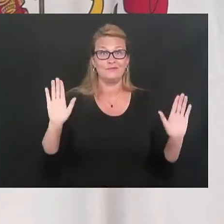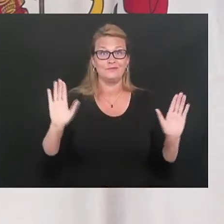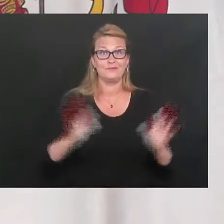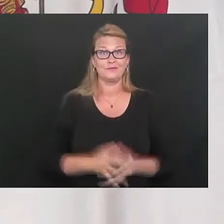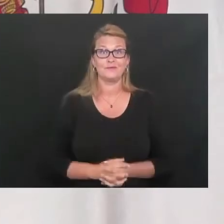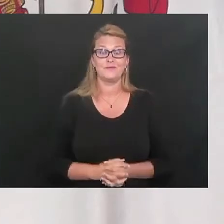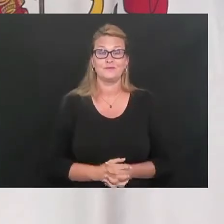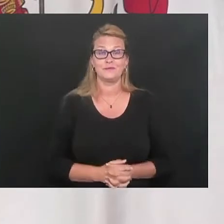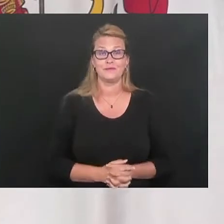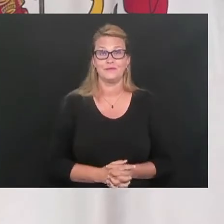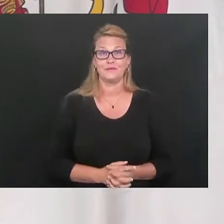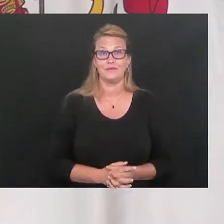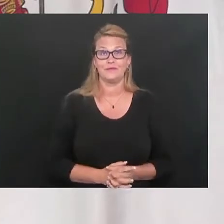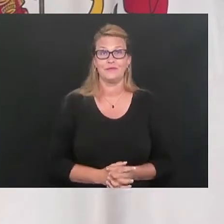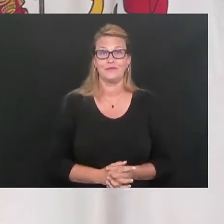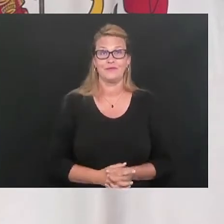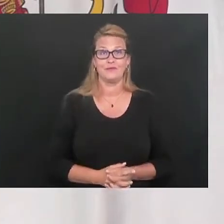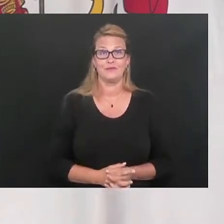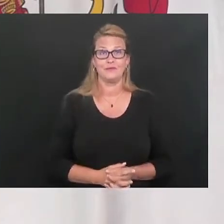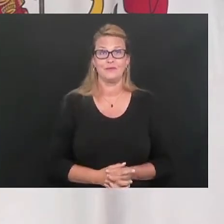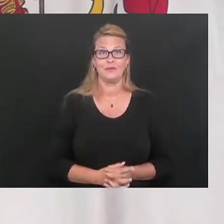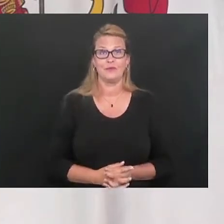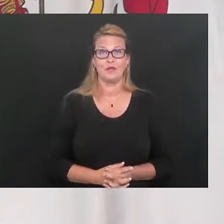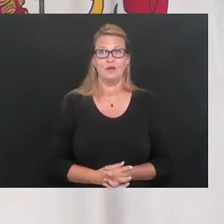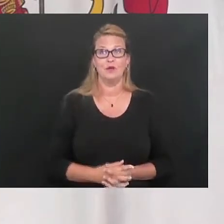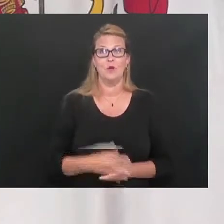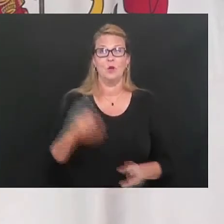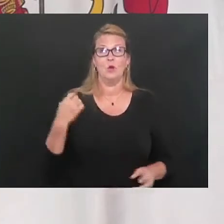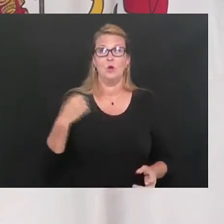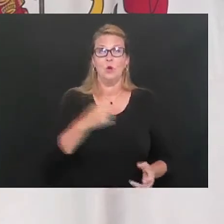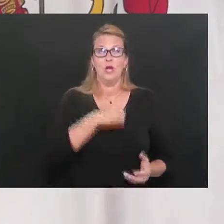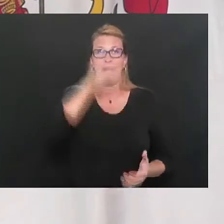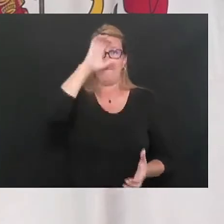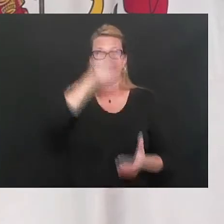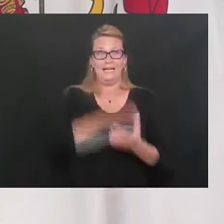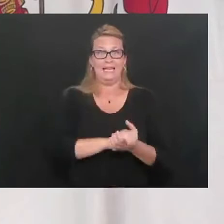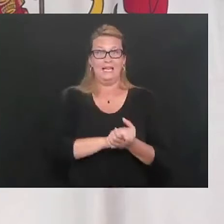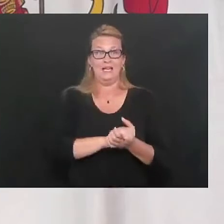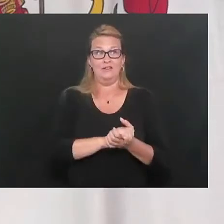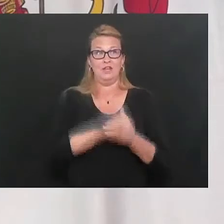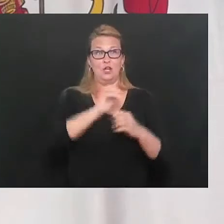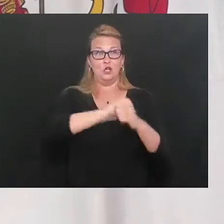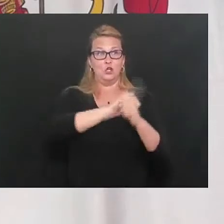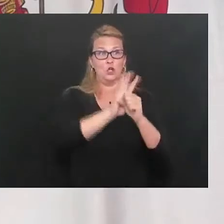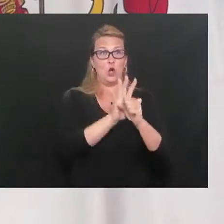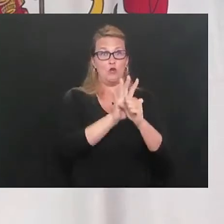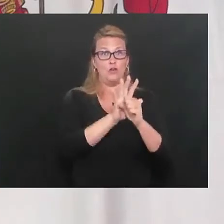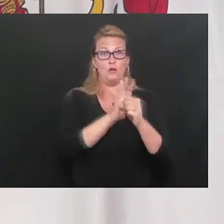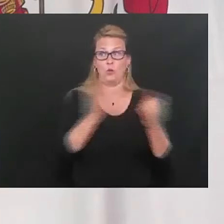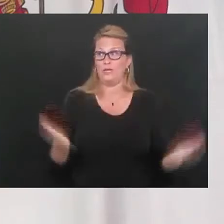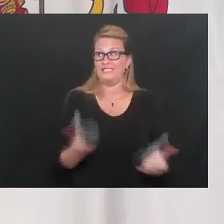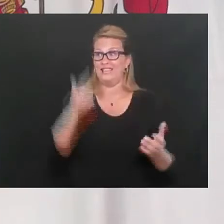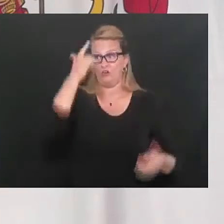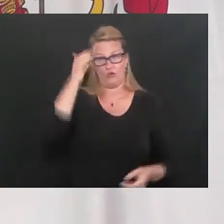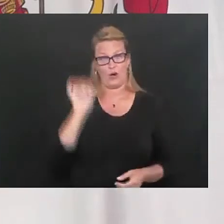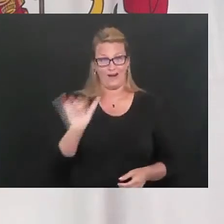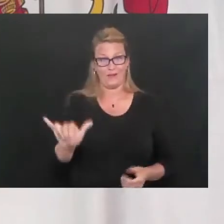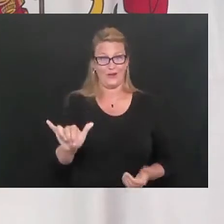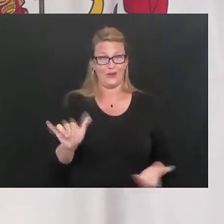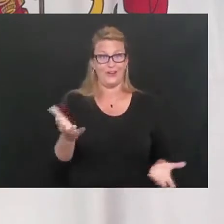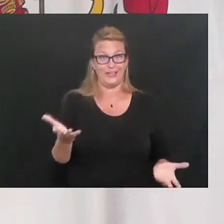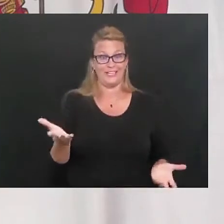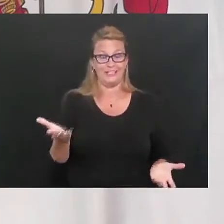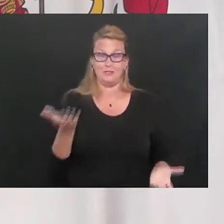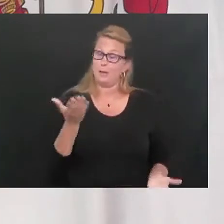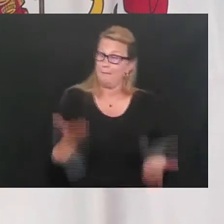I mean, if we believe that COVID was going to stay with us forevermore, you know, and